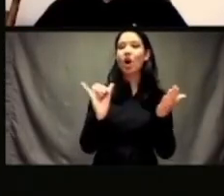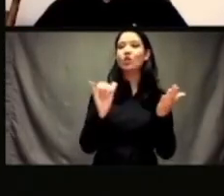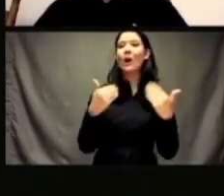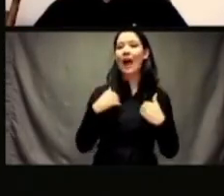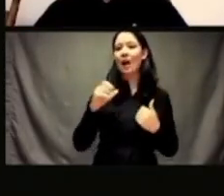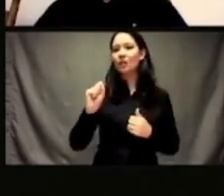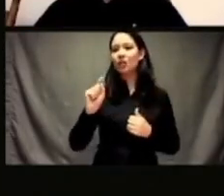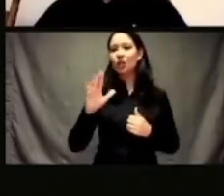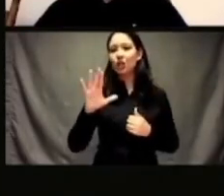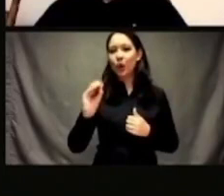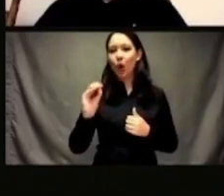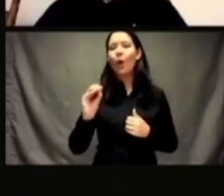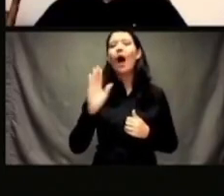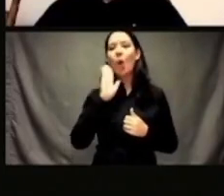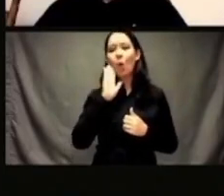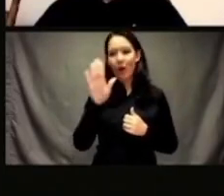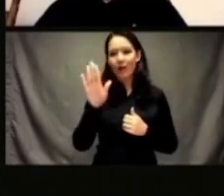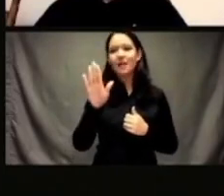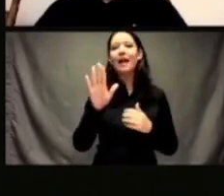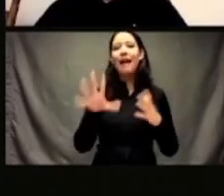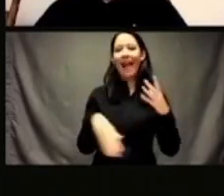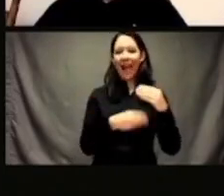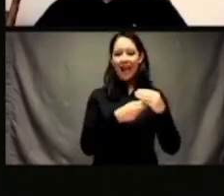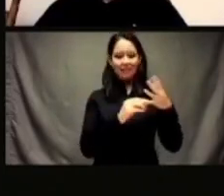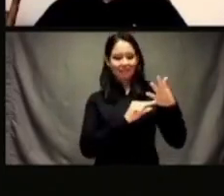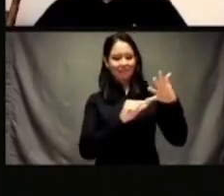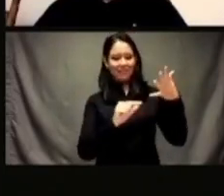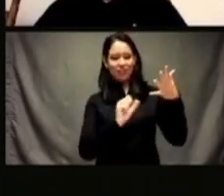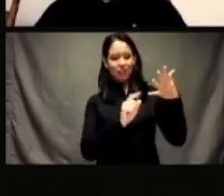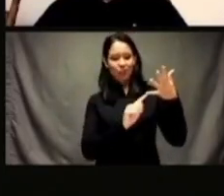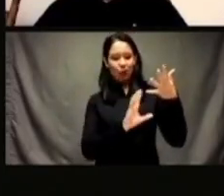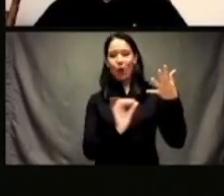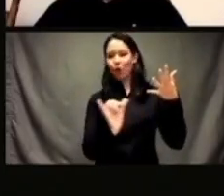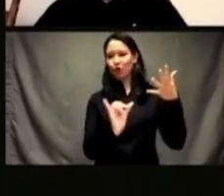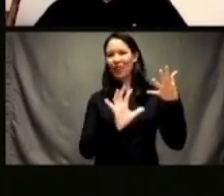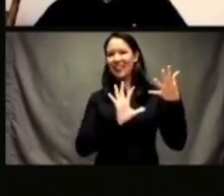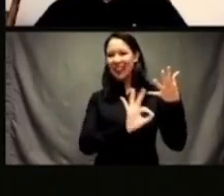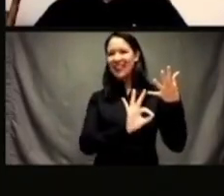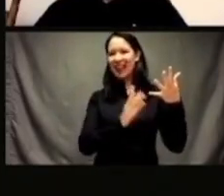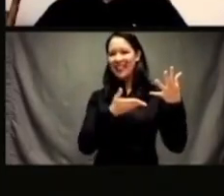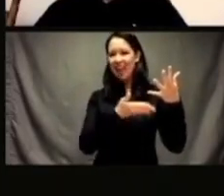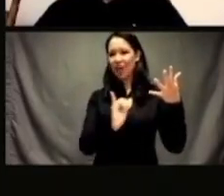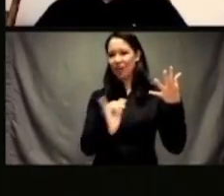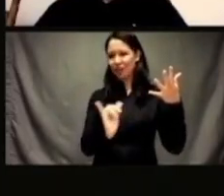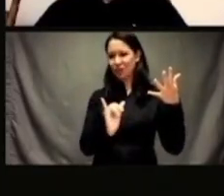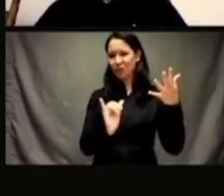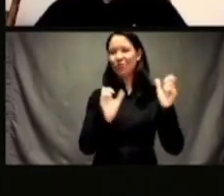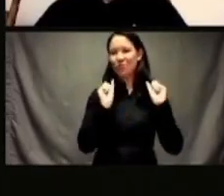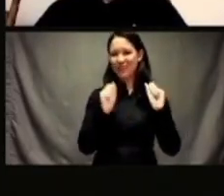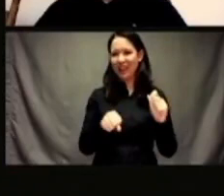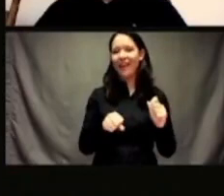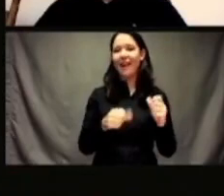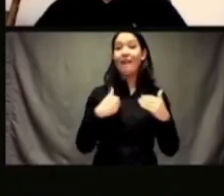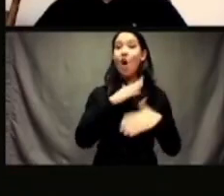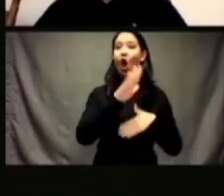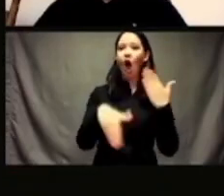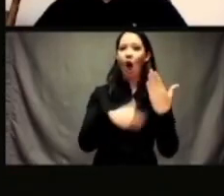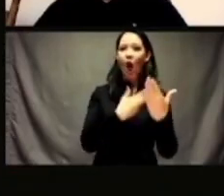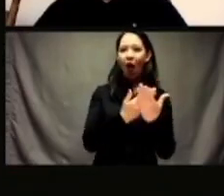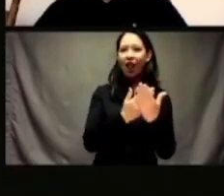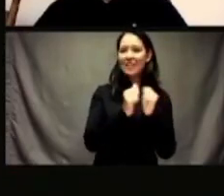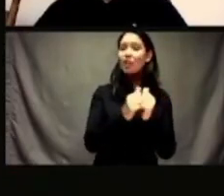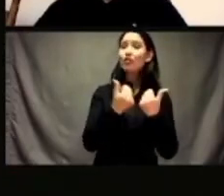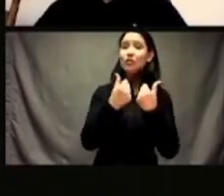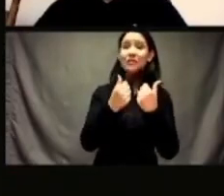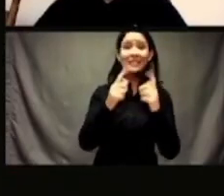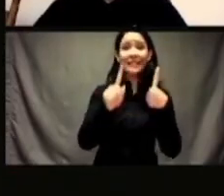studio. I will actually put the studio again here at the end, so that way you have the link for the studio. So that way you can have all of these things. Test it out, try it